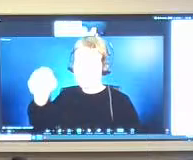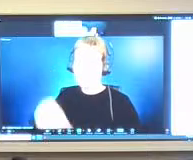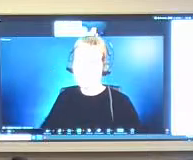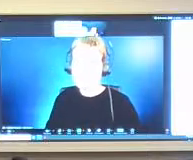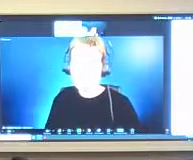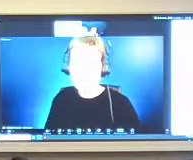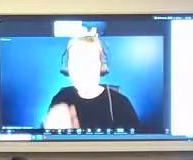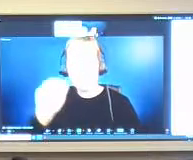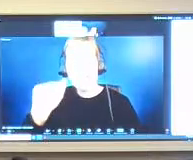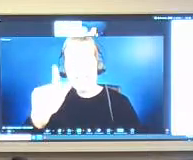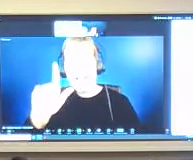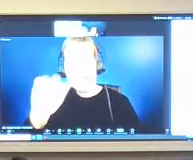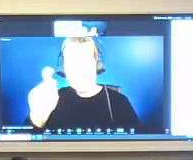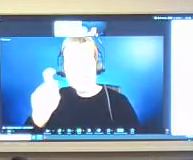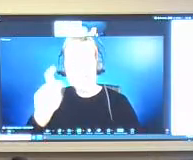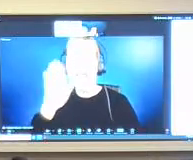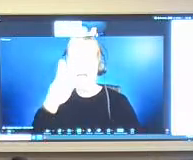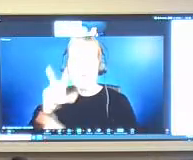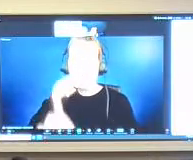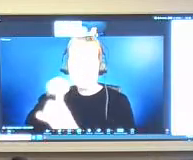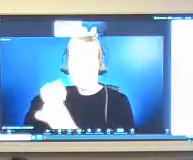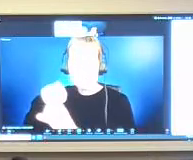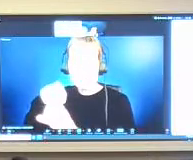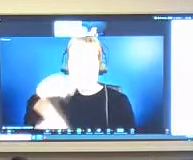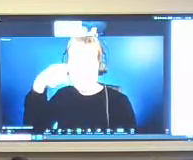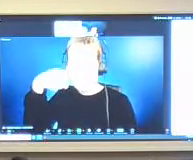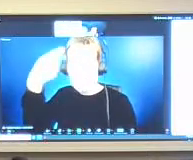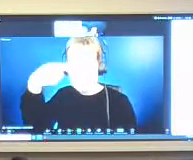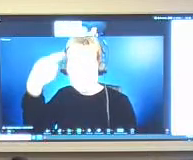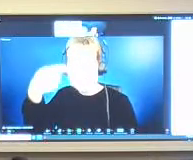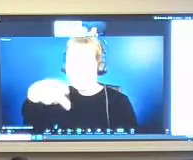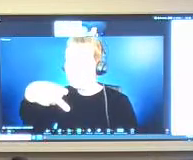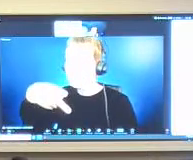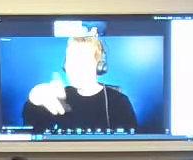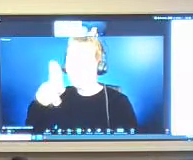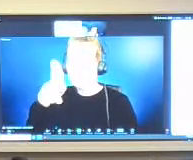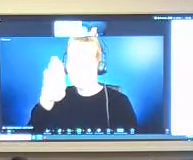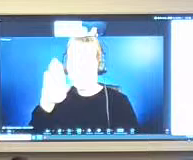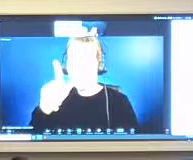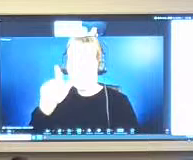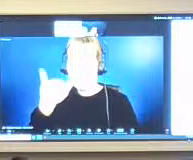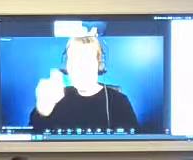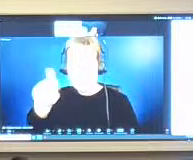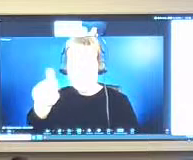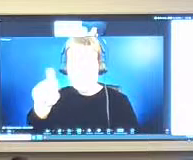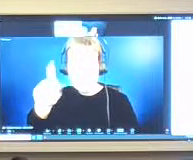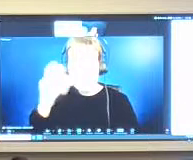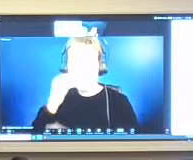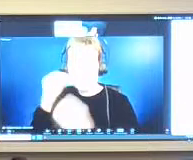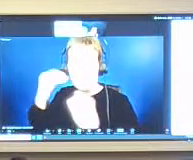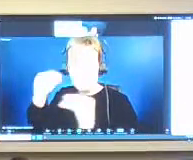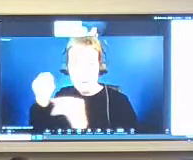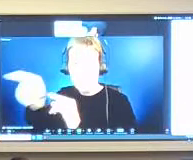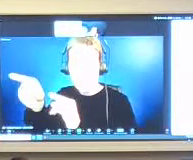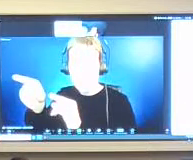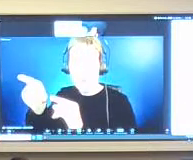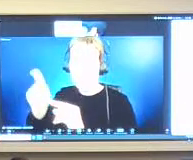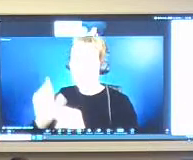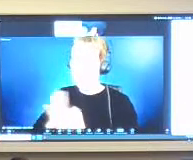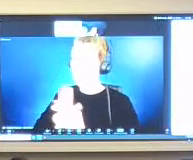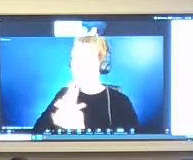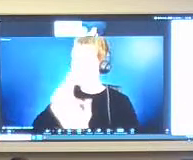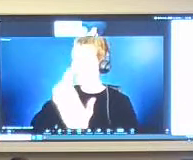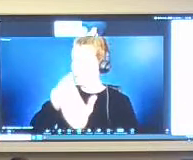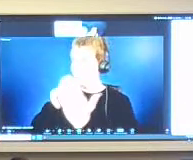to get, need to get us officially Register. registered. We waited too late last year to do it,